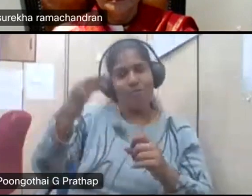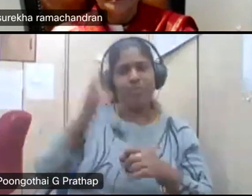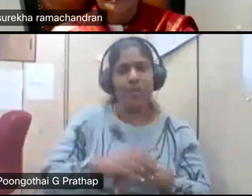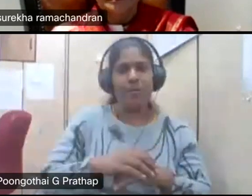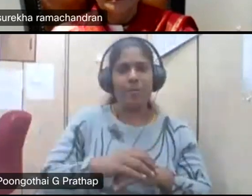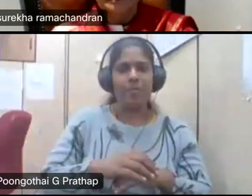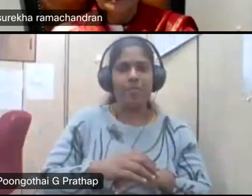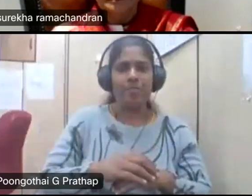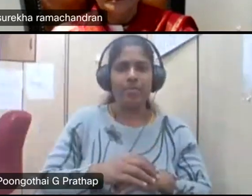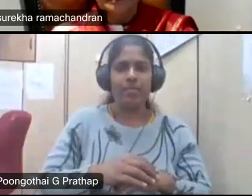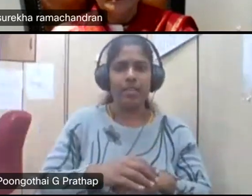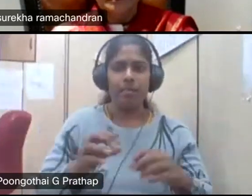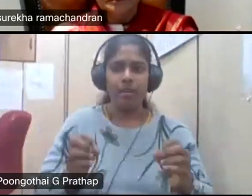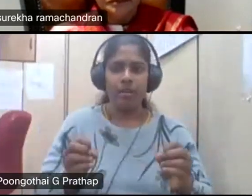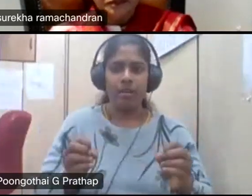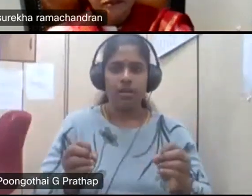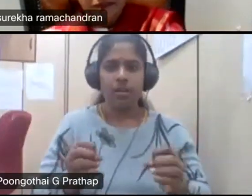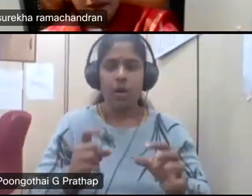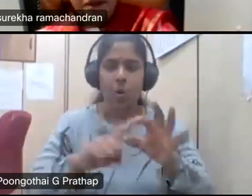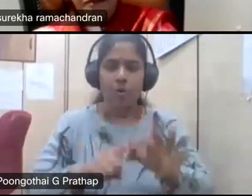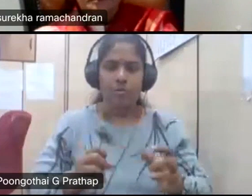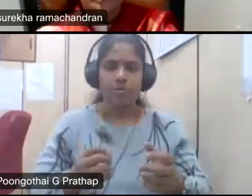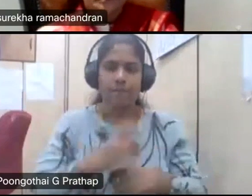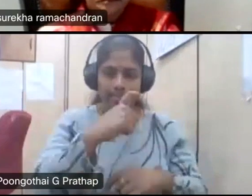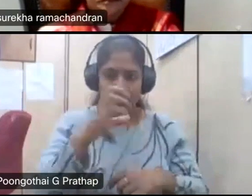we'll be starting the questions up at 700.